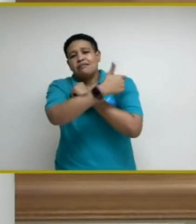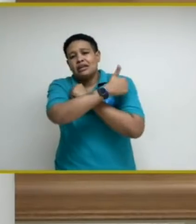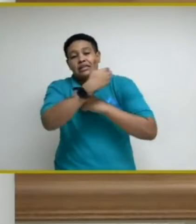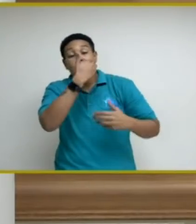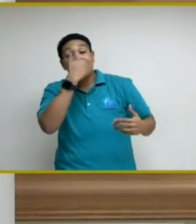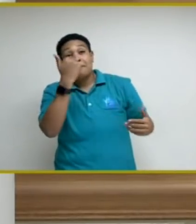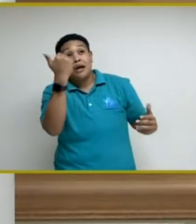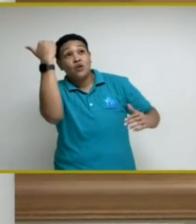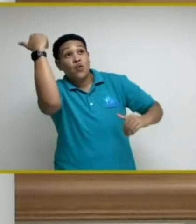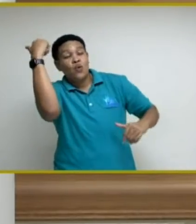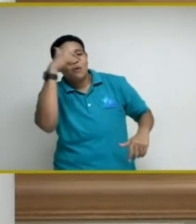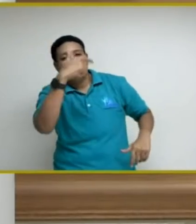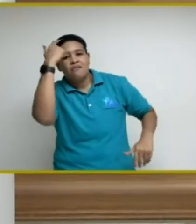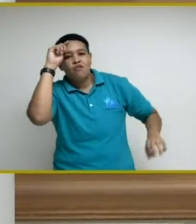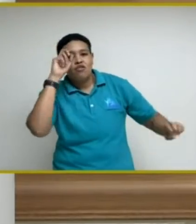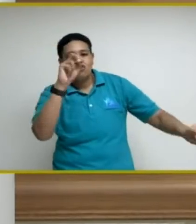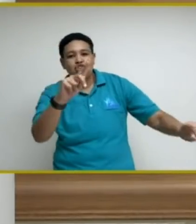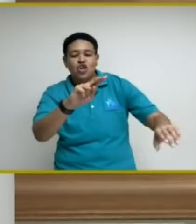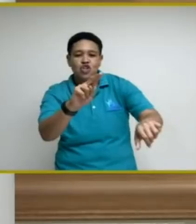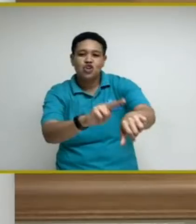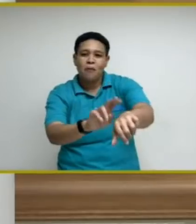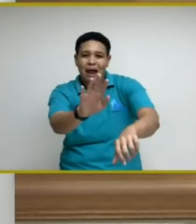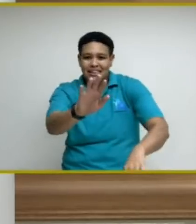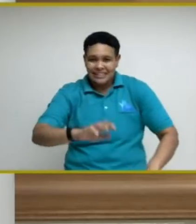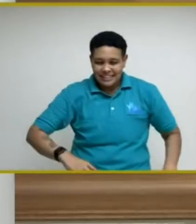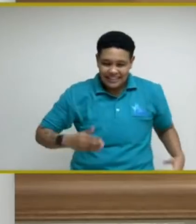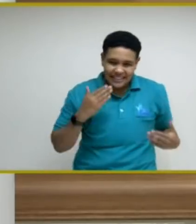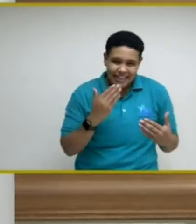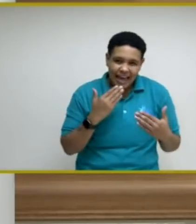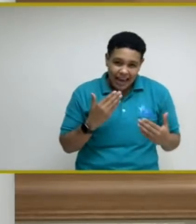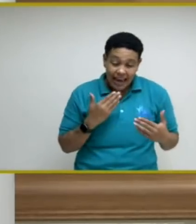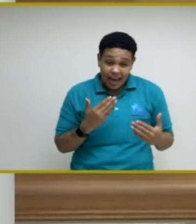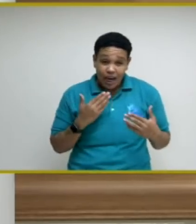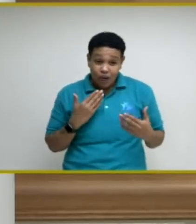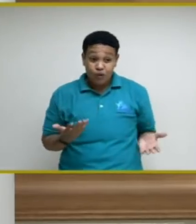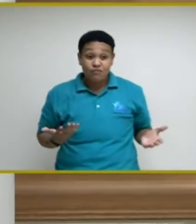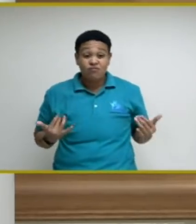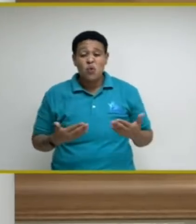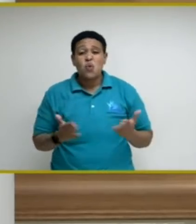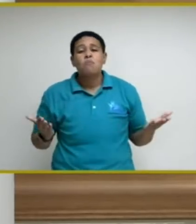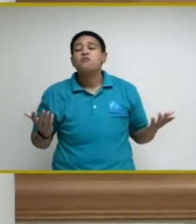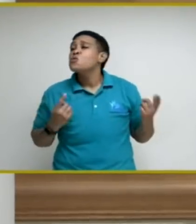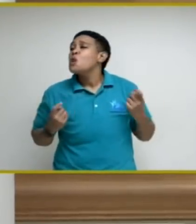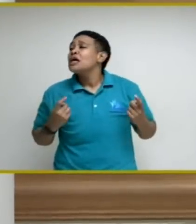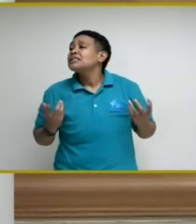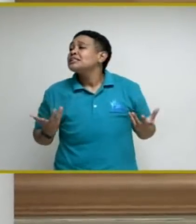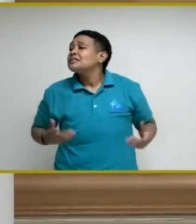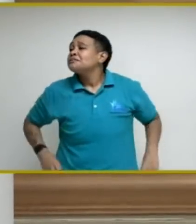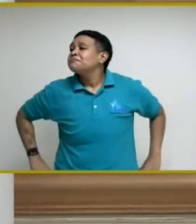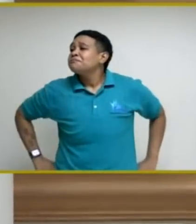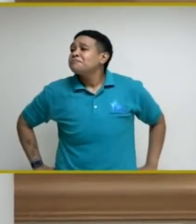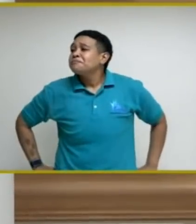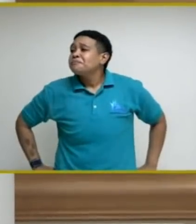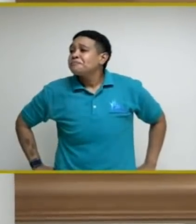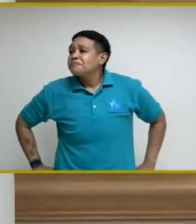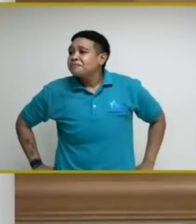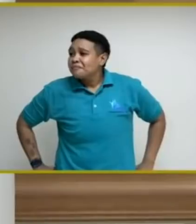best hope for returning to normality. Thank you very much, and we will now open the floor to questions.